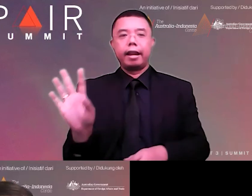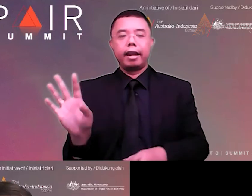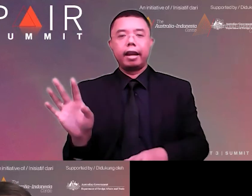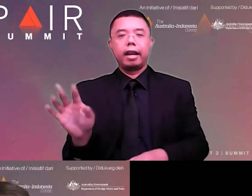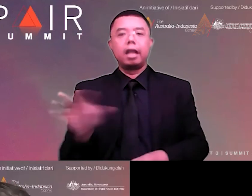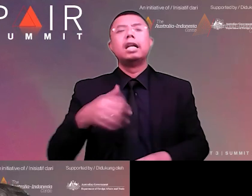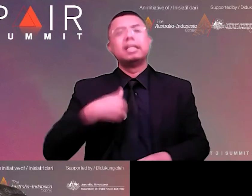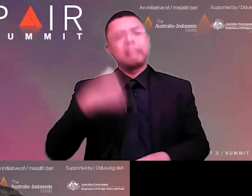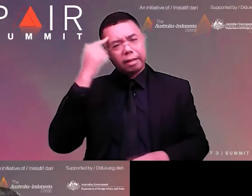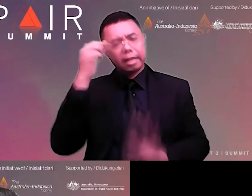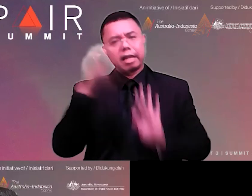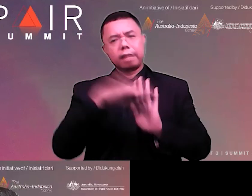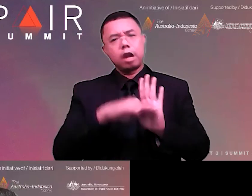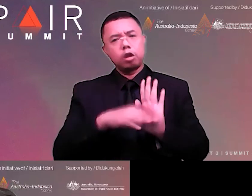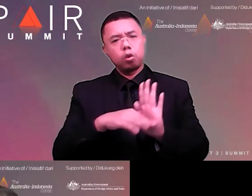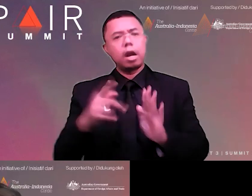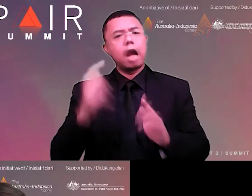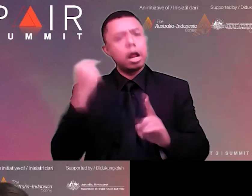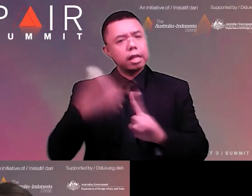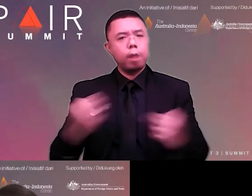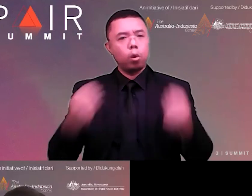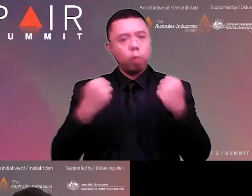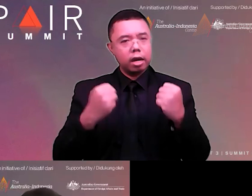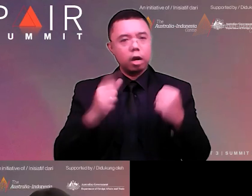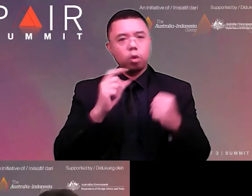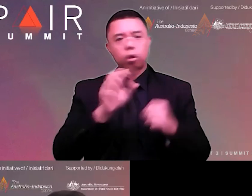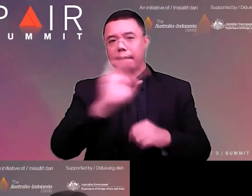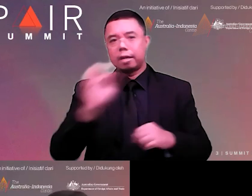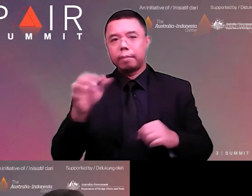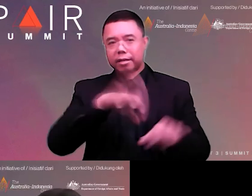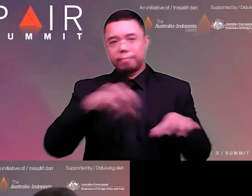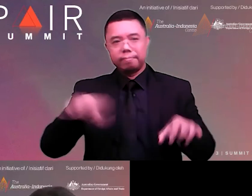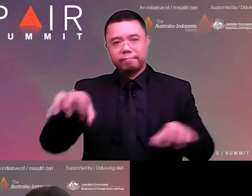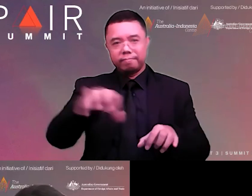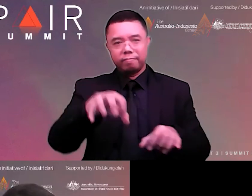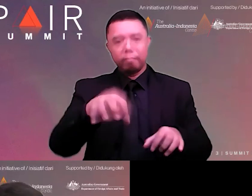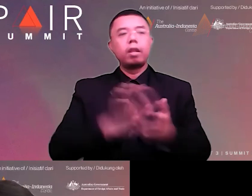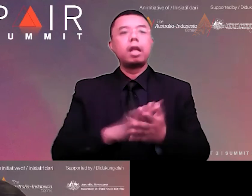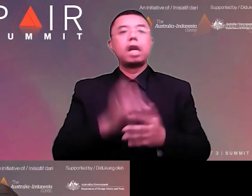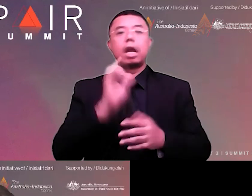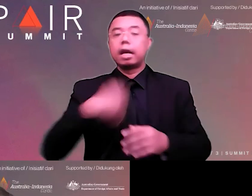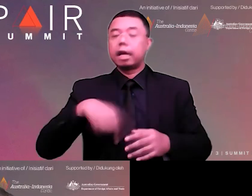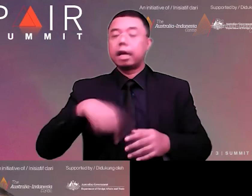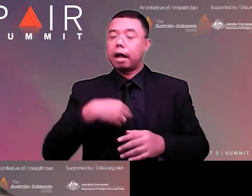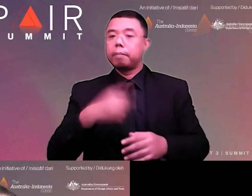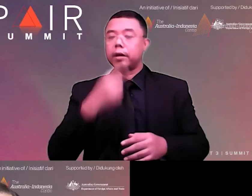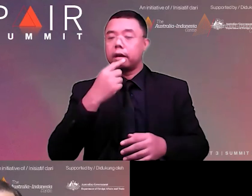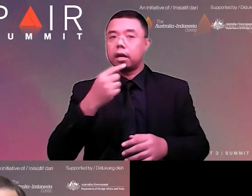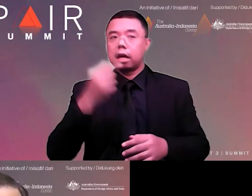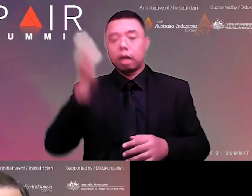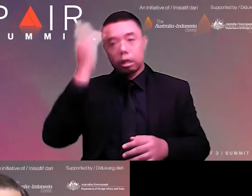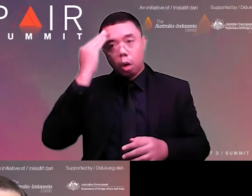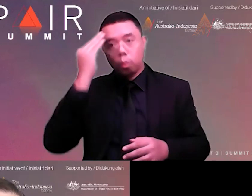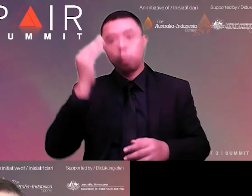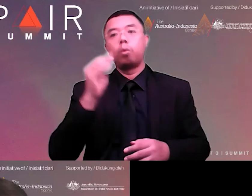across a range of areas. And what we saw in our latest survey on business, which